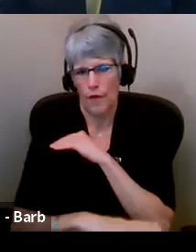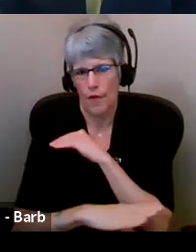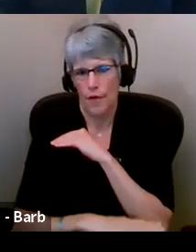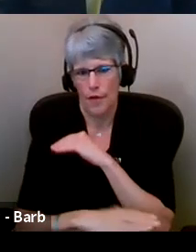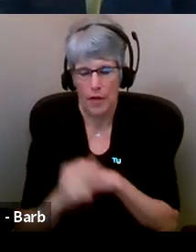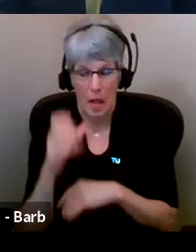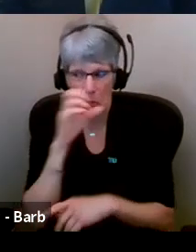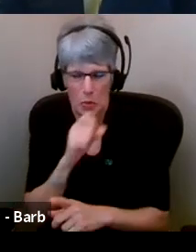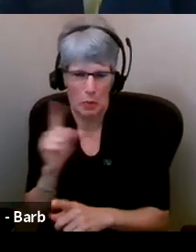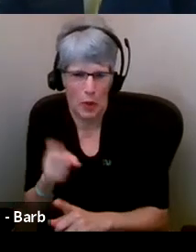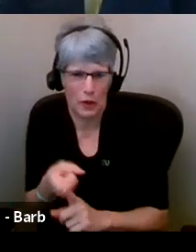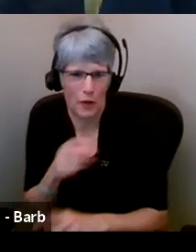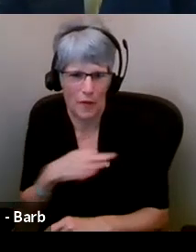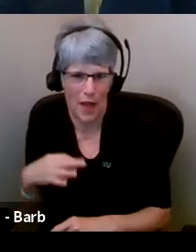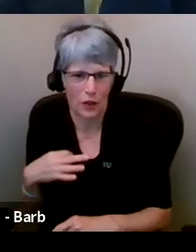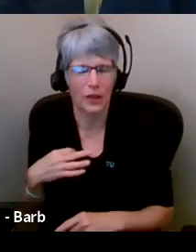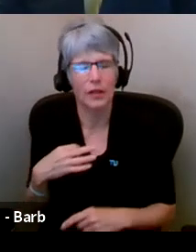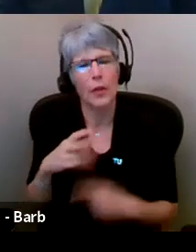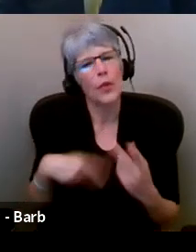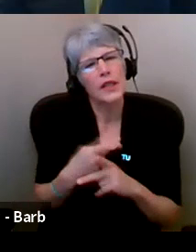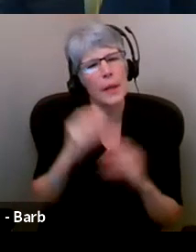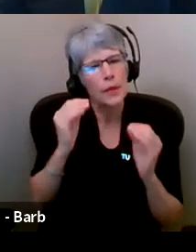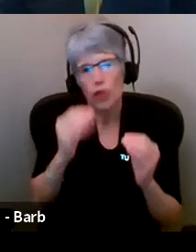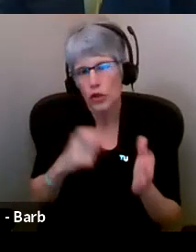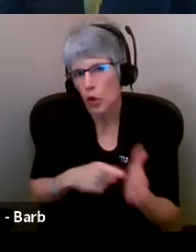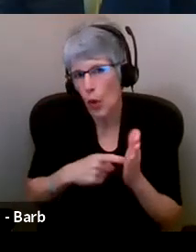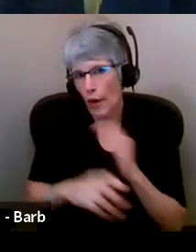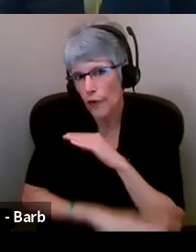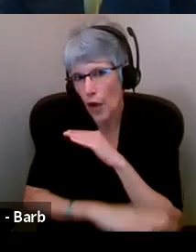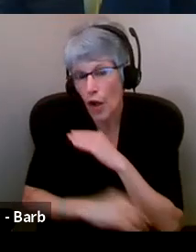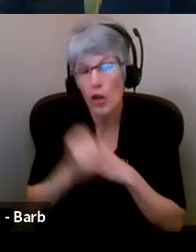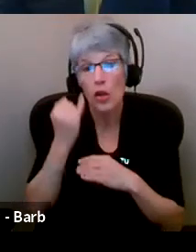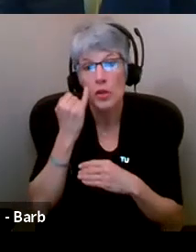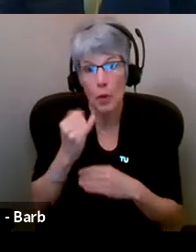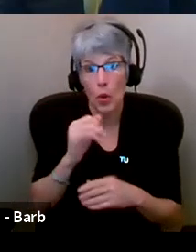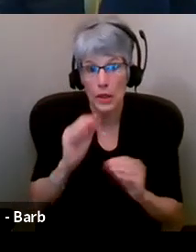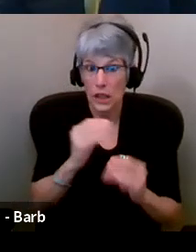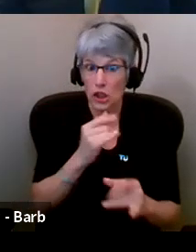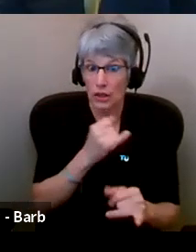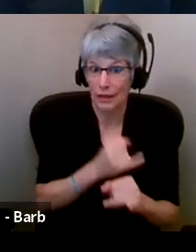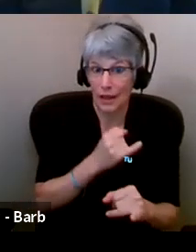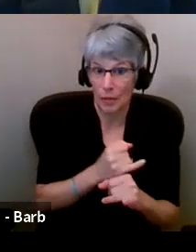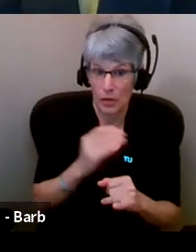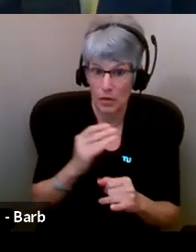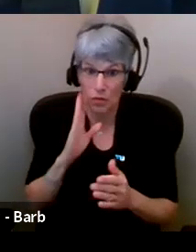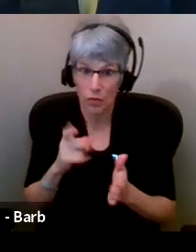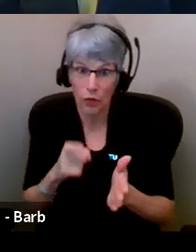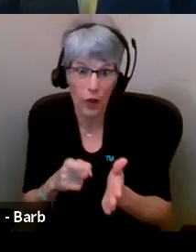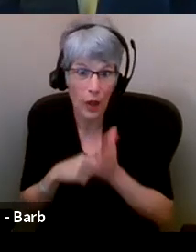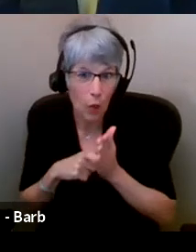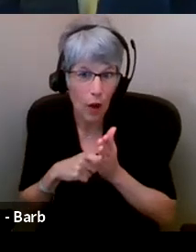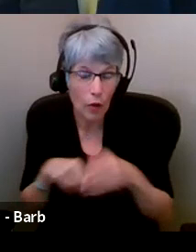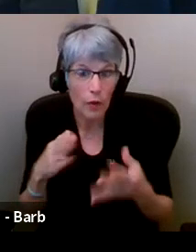faculty member here. What type of instruction will be required in the fall? If we are teaching on campus, will we also be required to provide